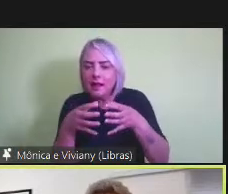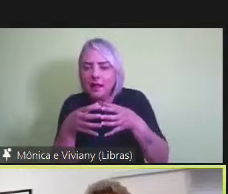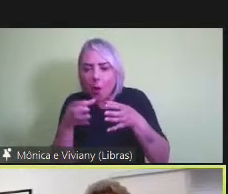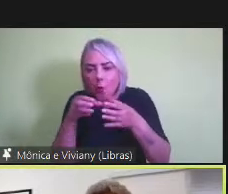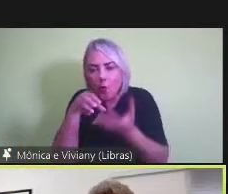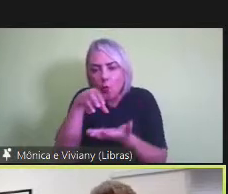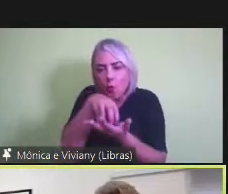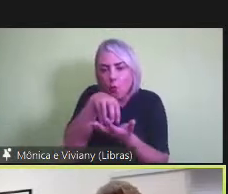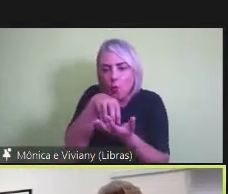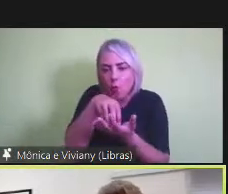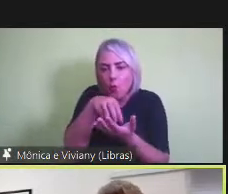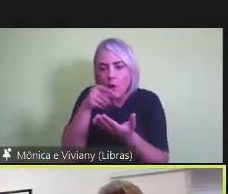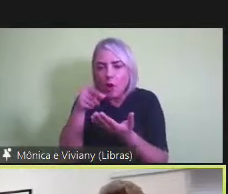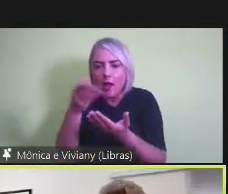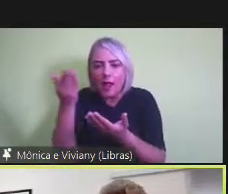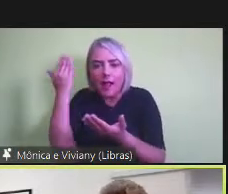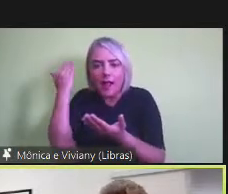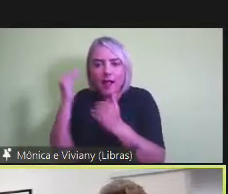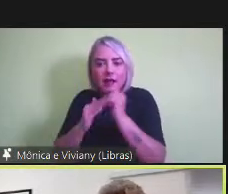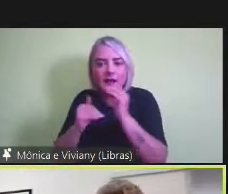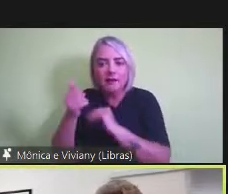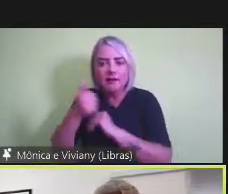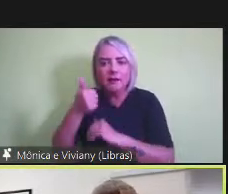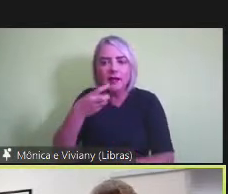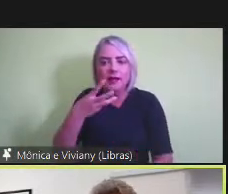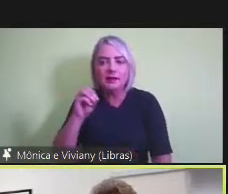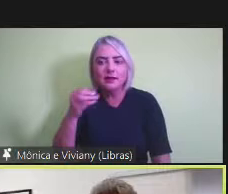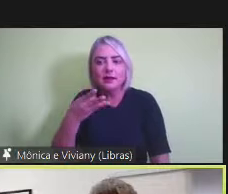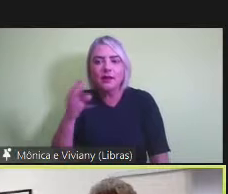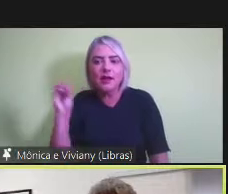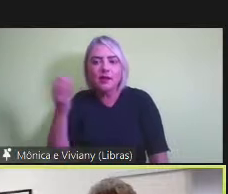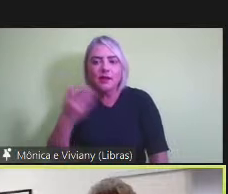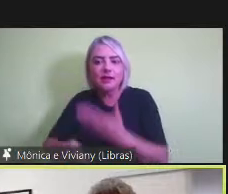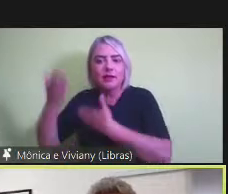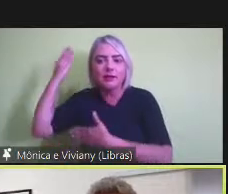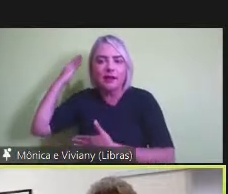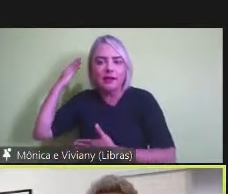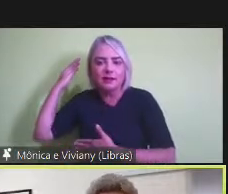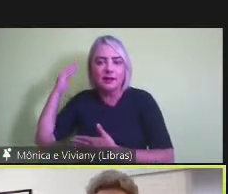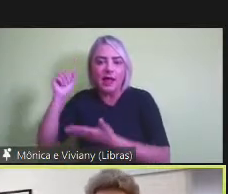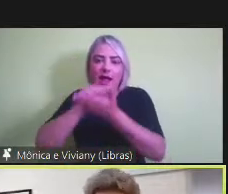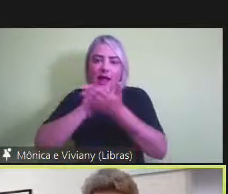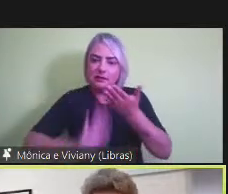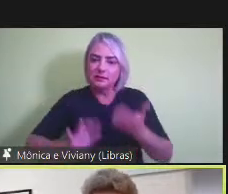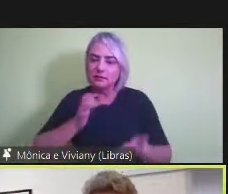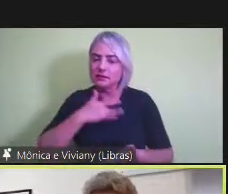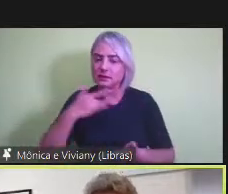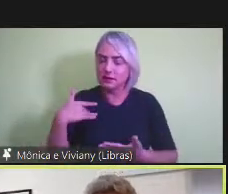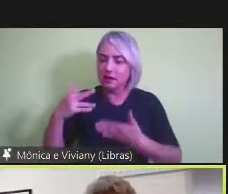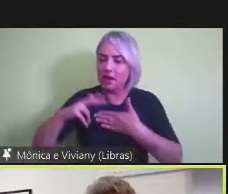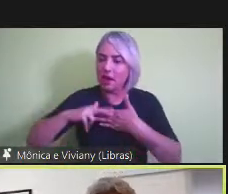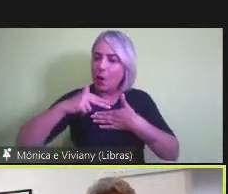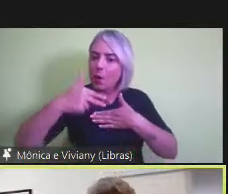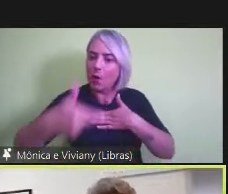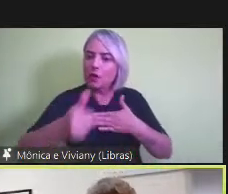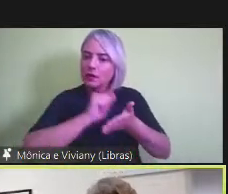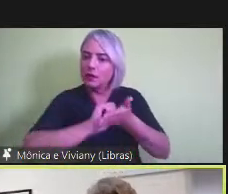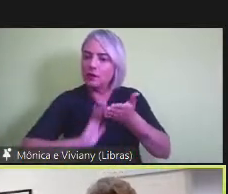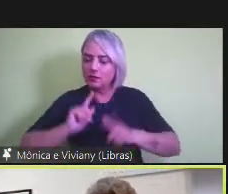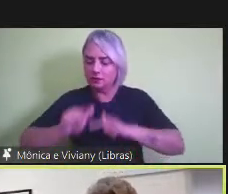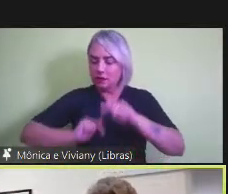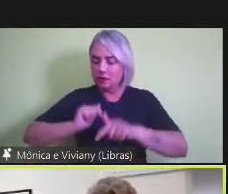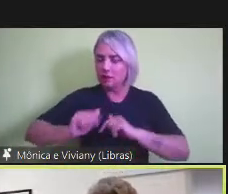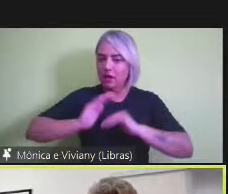This is a small nucleus, which were the professionals years ago. The action of health is due to the action of